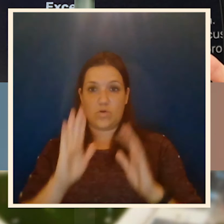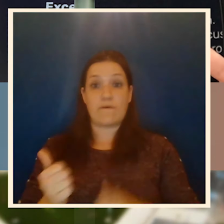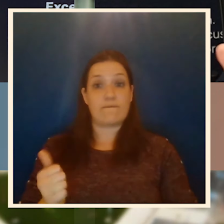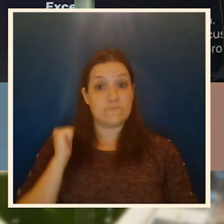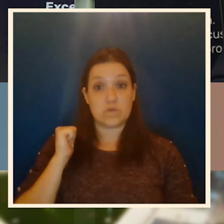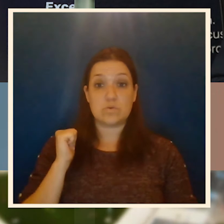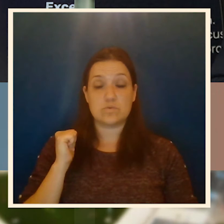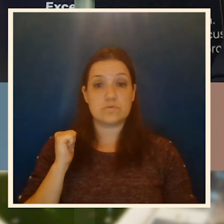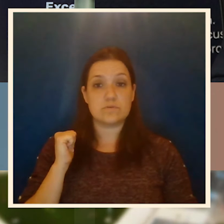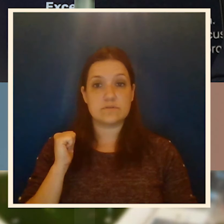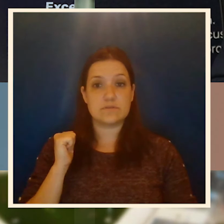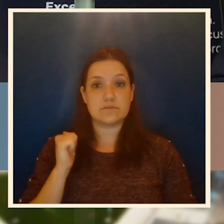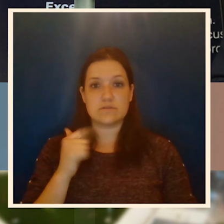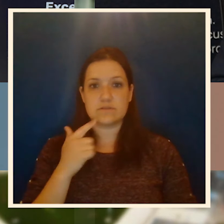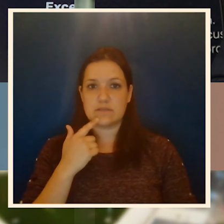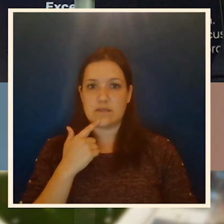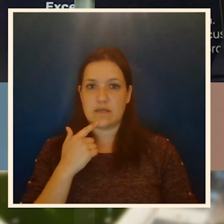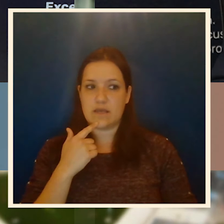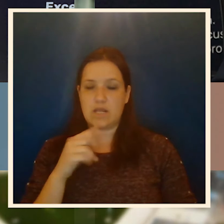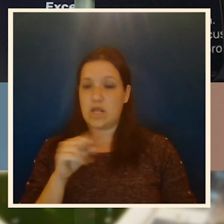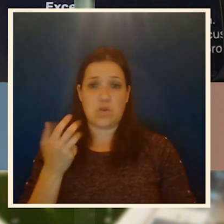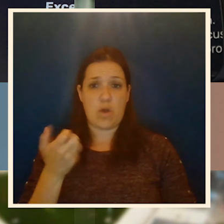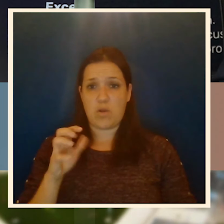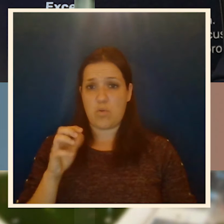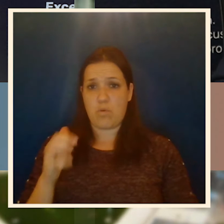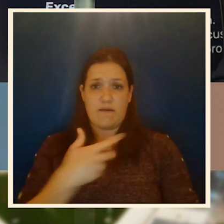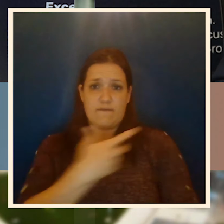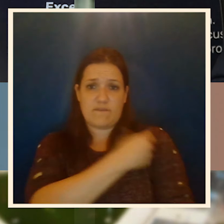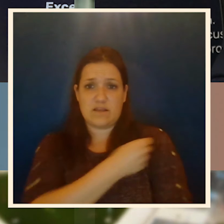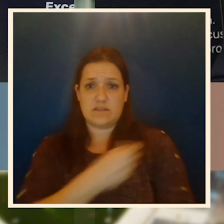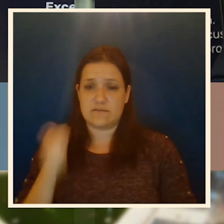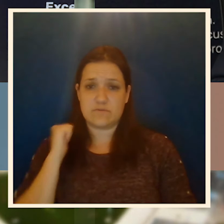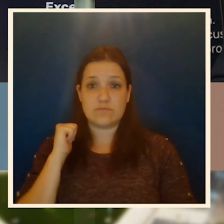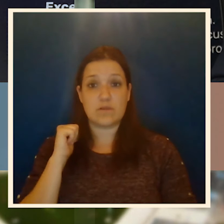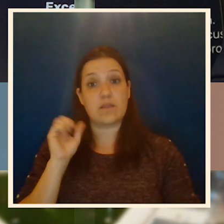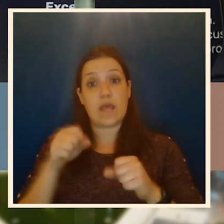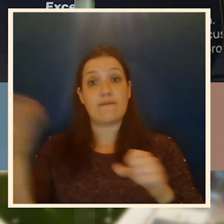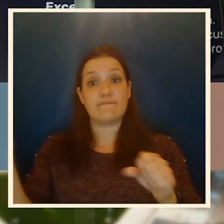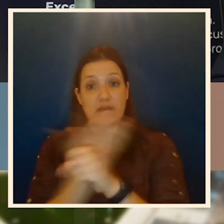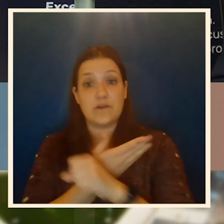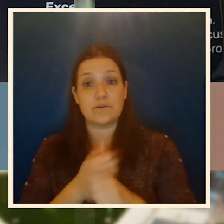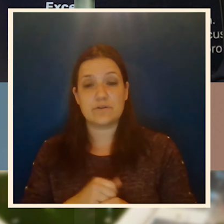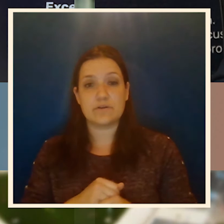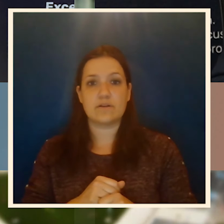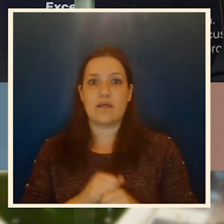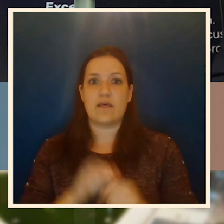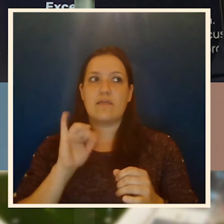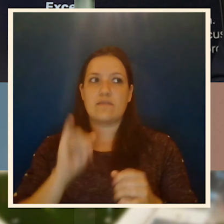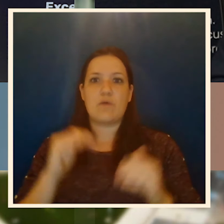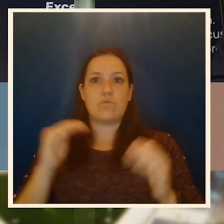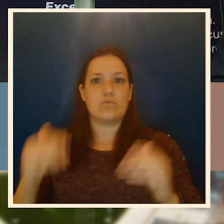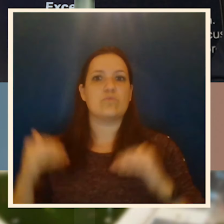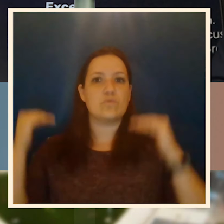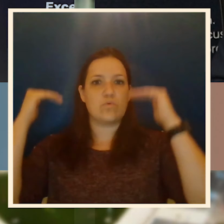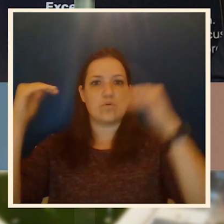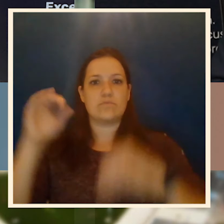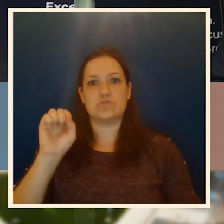if it was medical and religious, but if the employee refused to get a COVID vaccine, then they could be